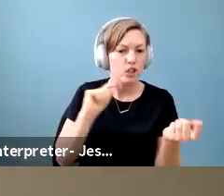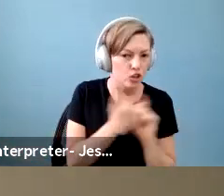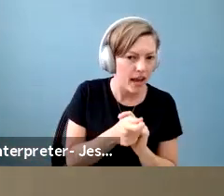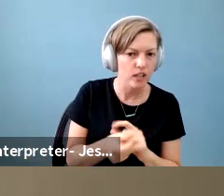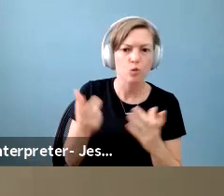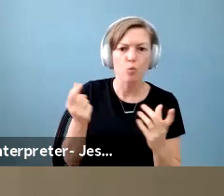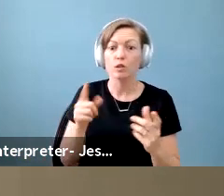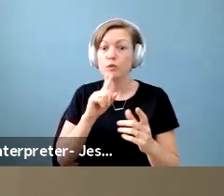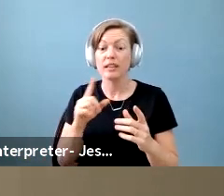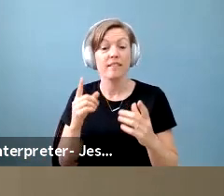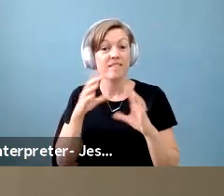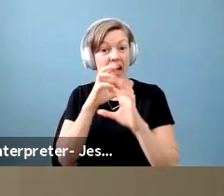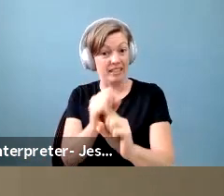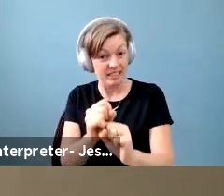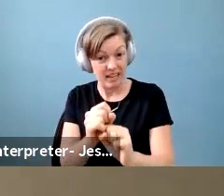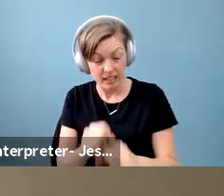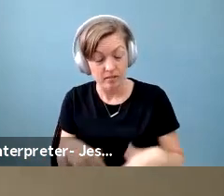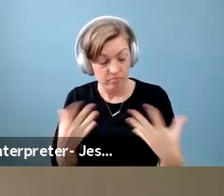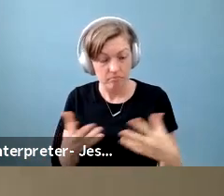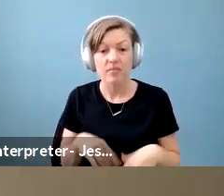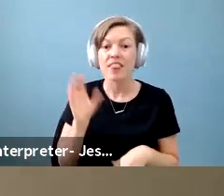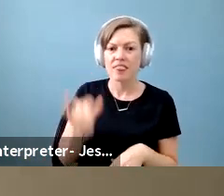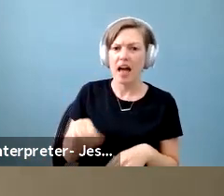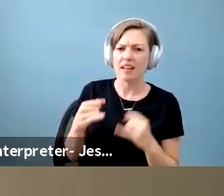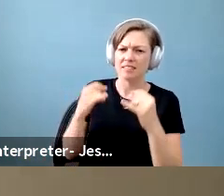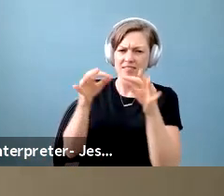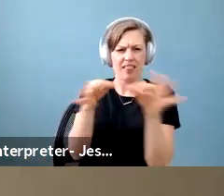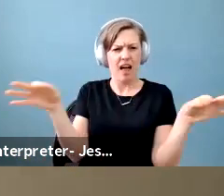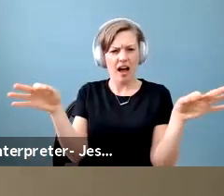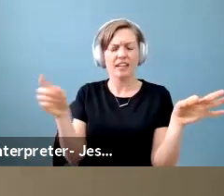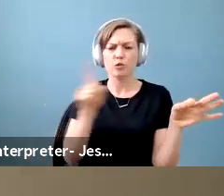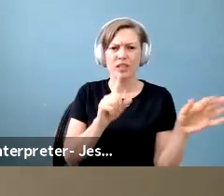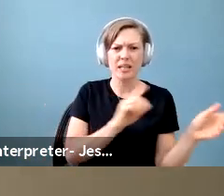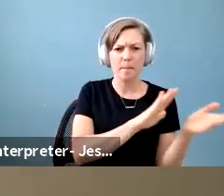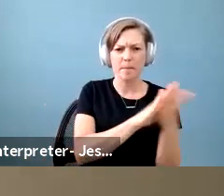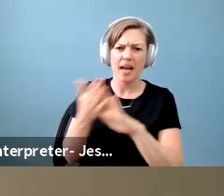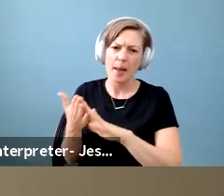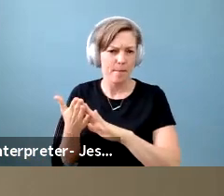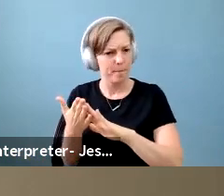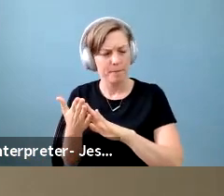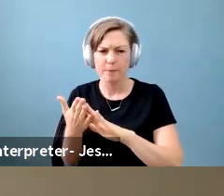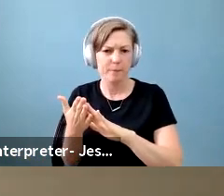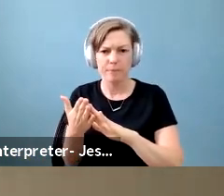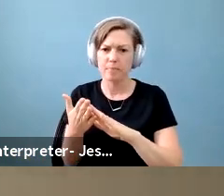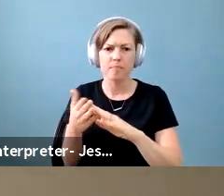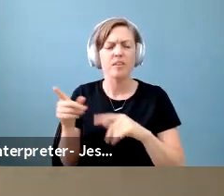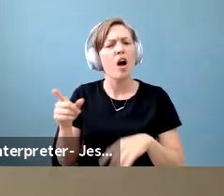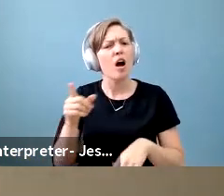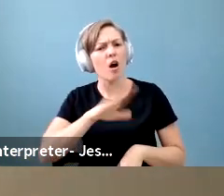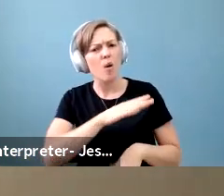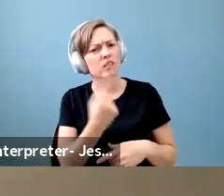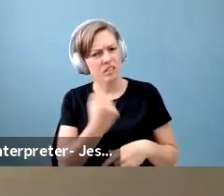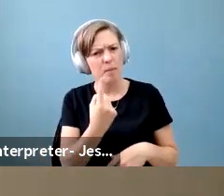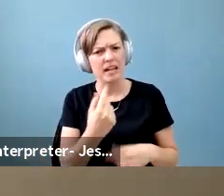really fascinating is that that line has really turned into one of, well, somebody